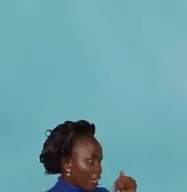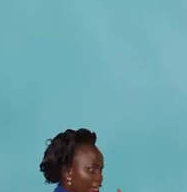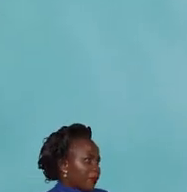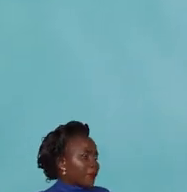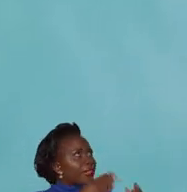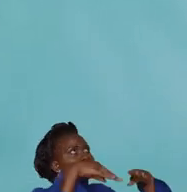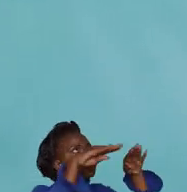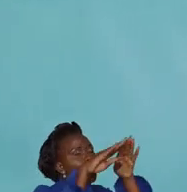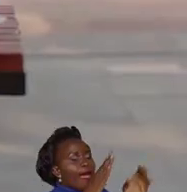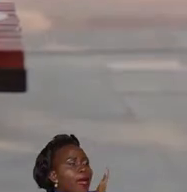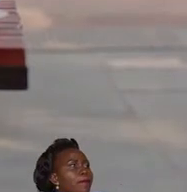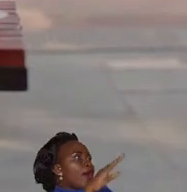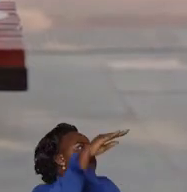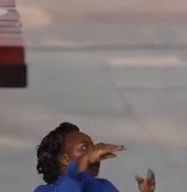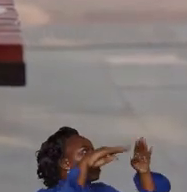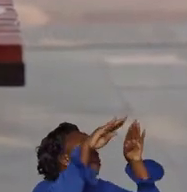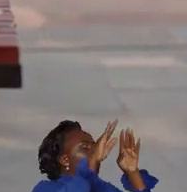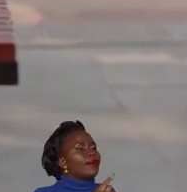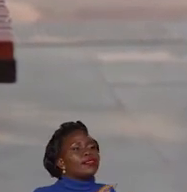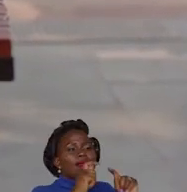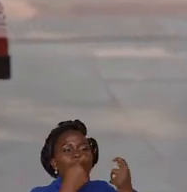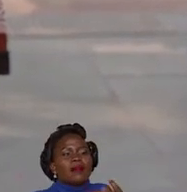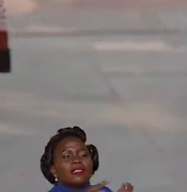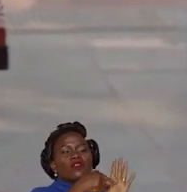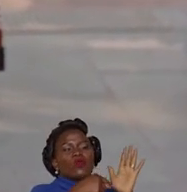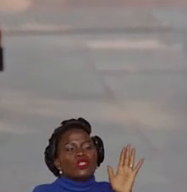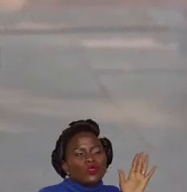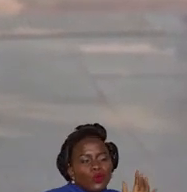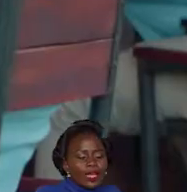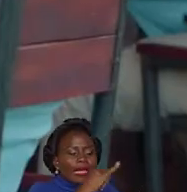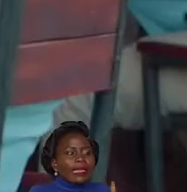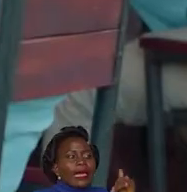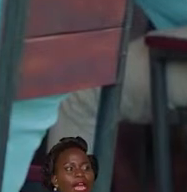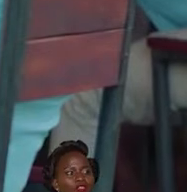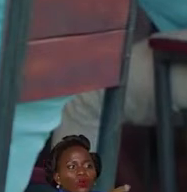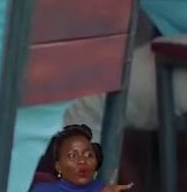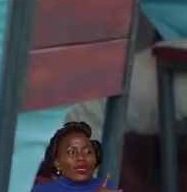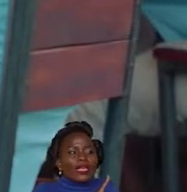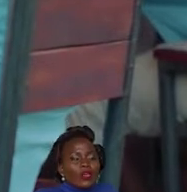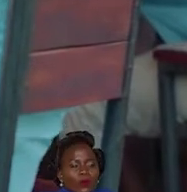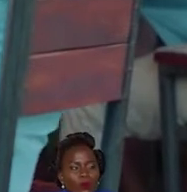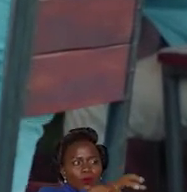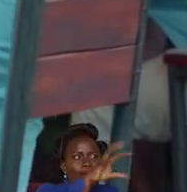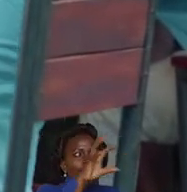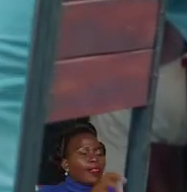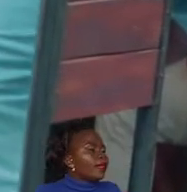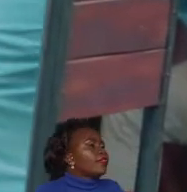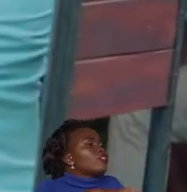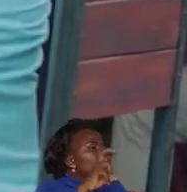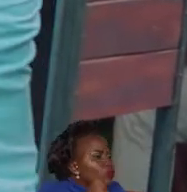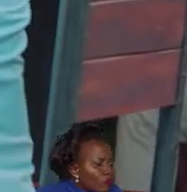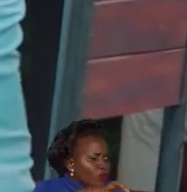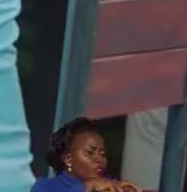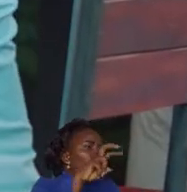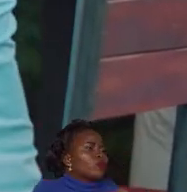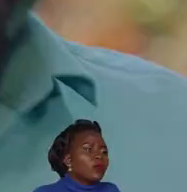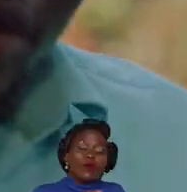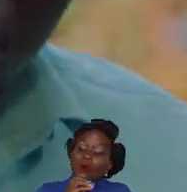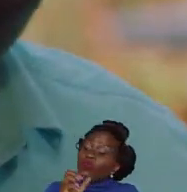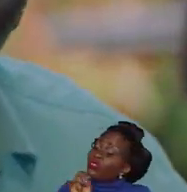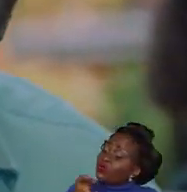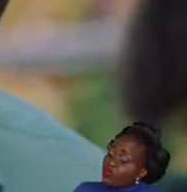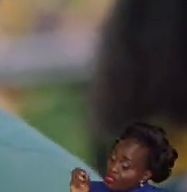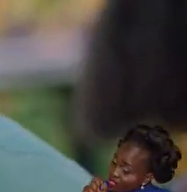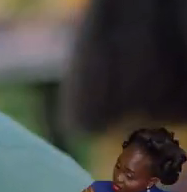the sky above the skies, the promised land, the terms and the conditions, the international king crocodile, the source of the